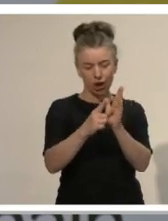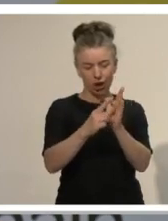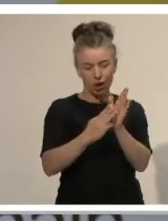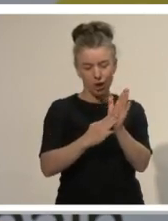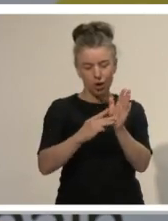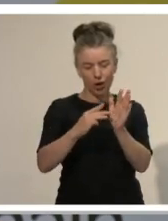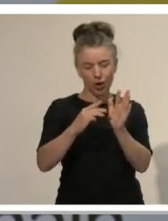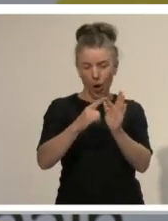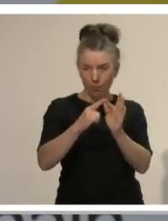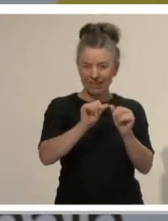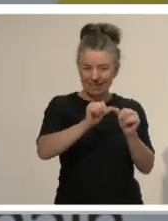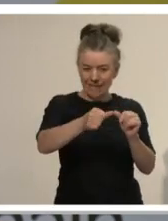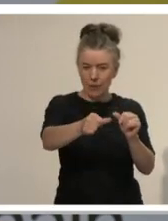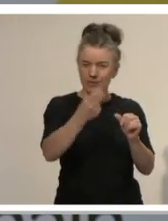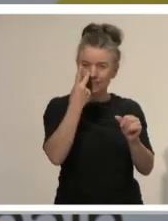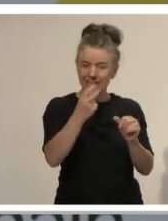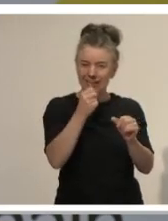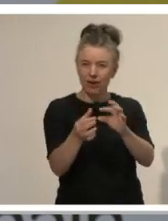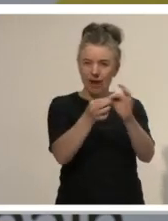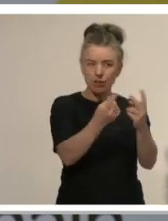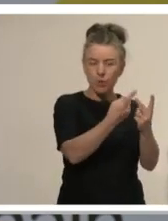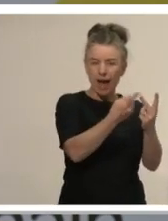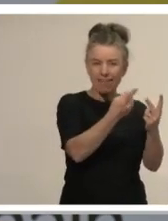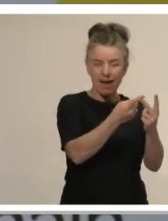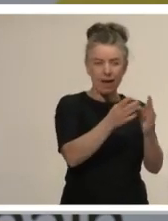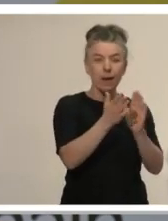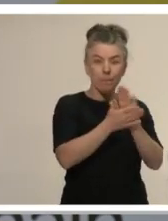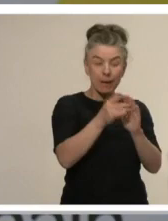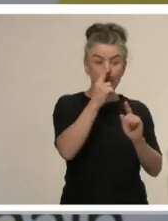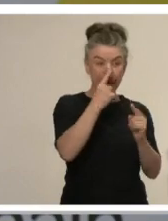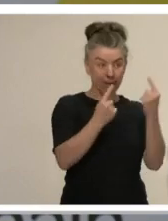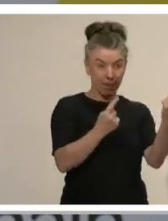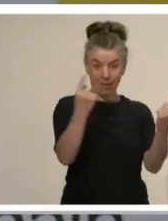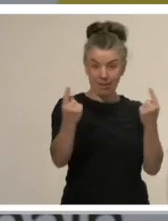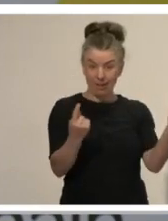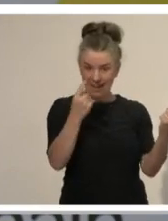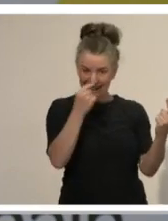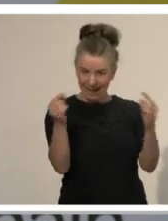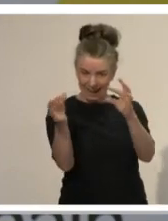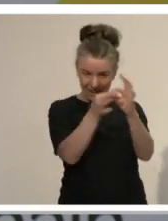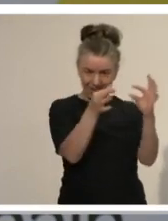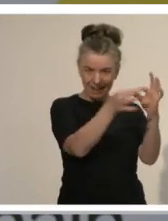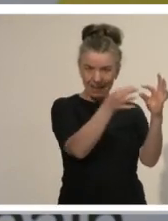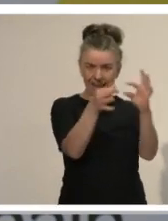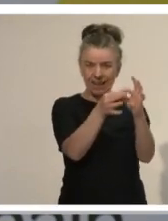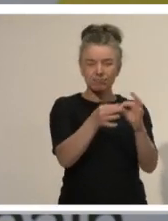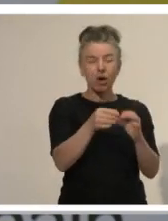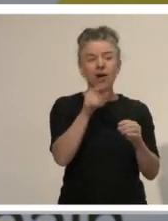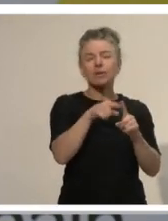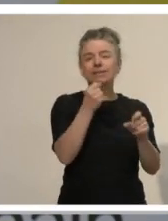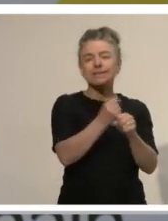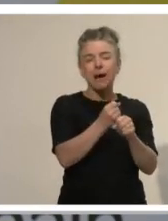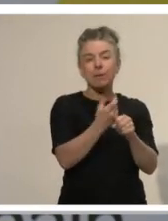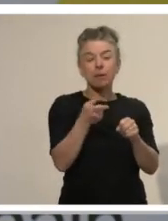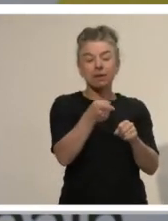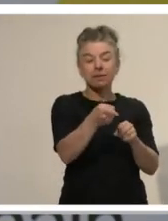other cases they are linked to, and if they look exactly like the genome, for example, of the virus when it was in Iran, or if it had come out